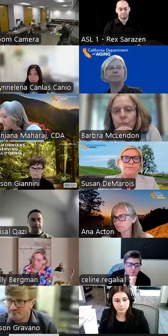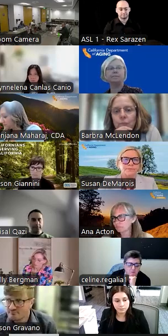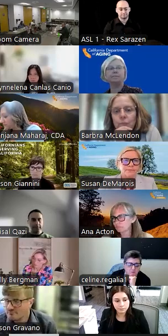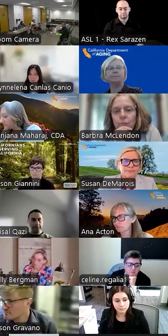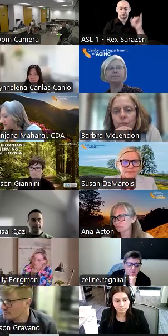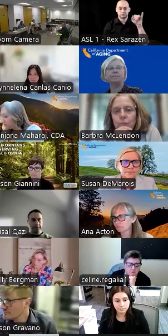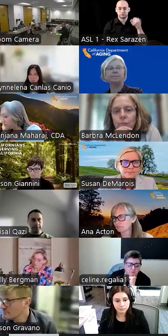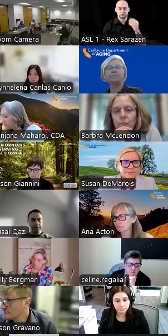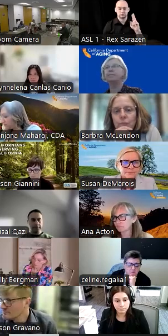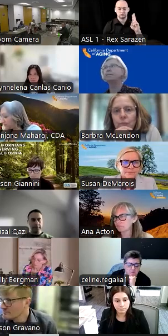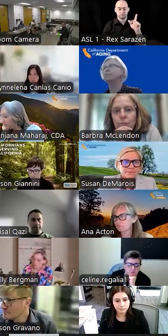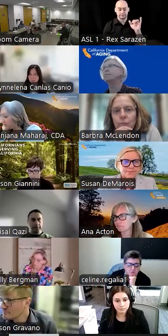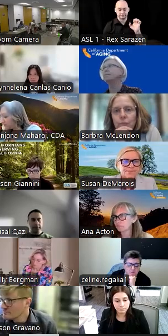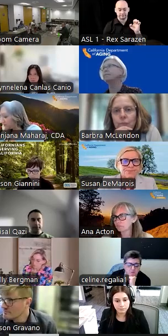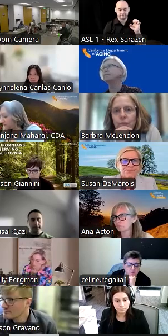Julie.